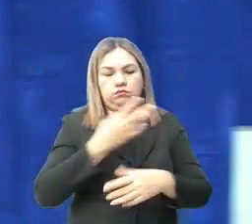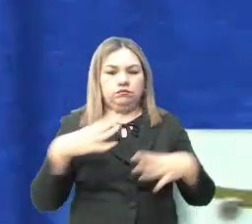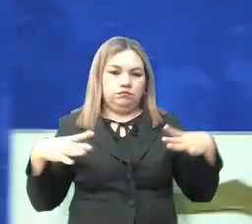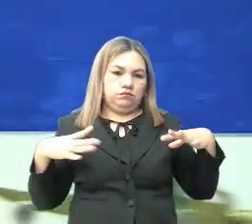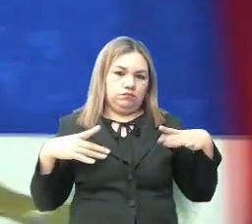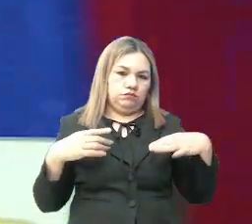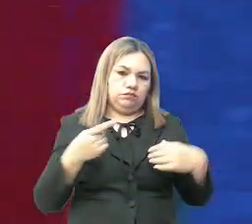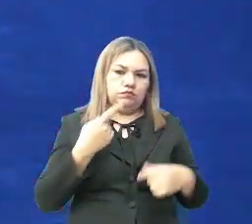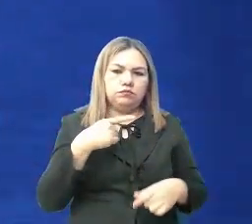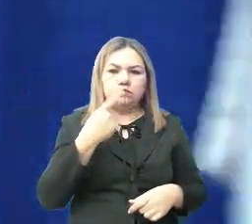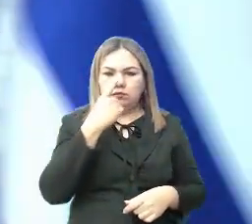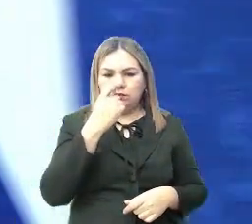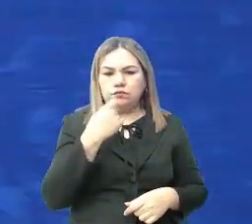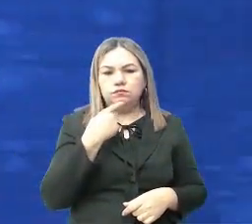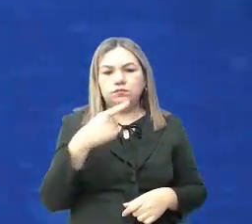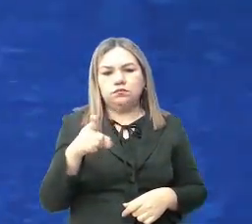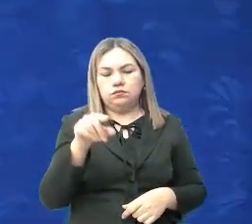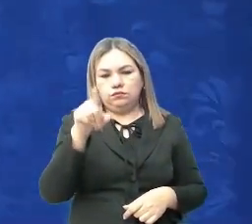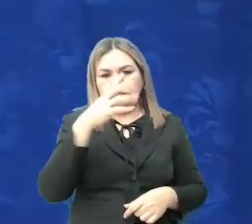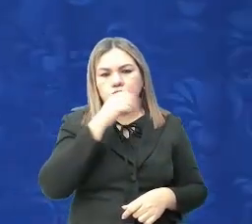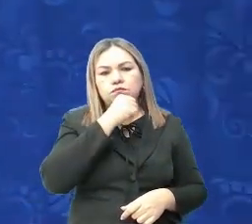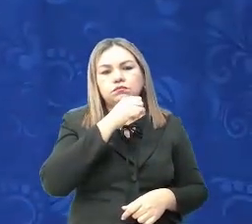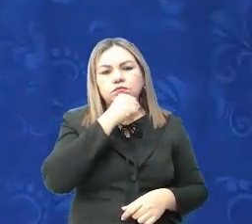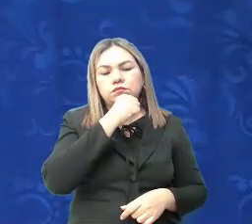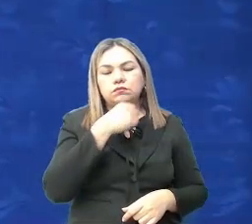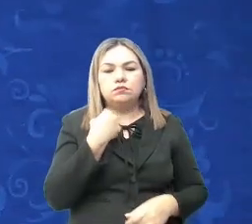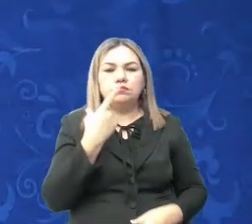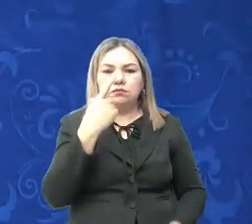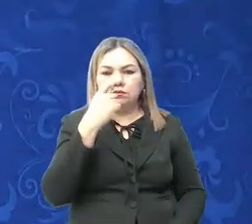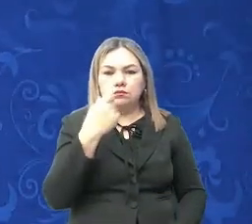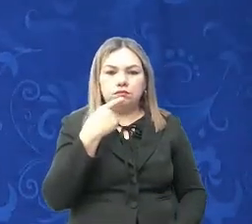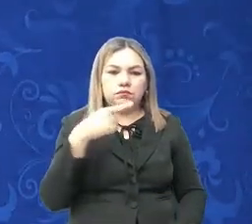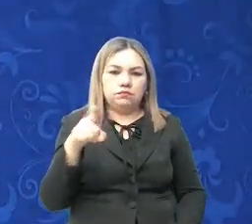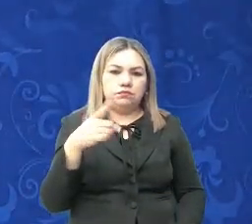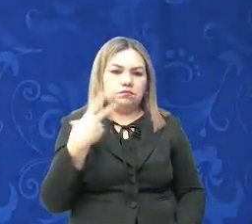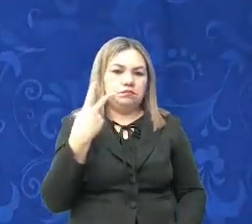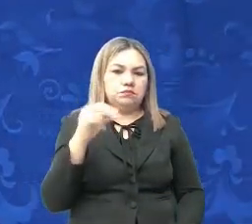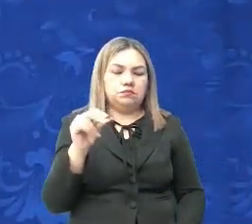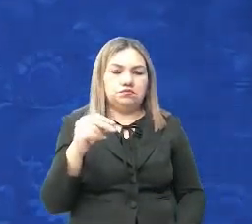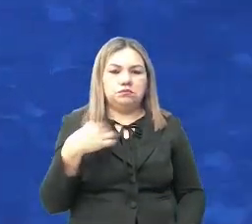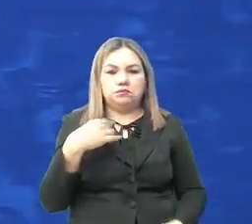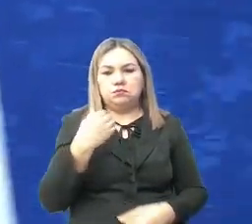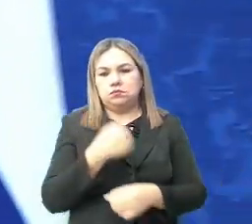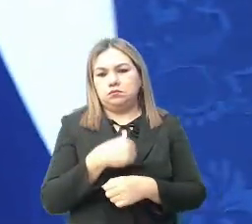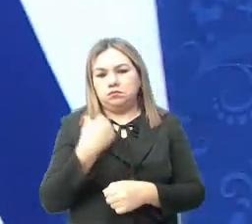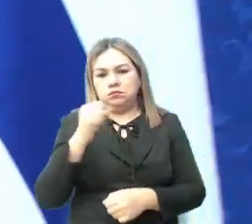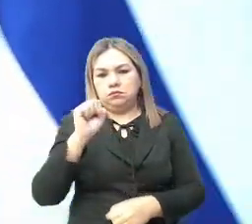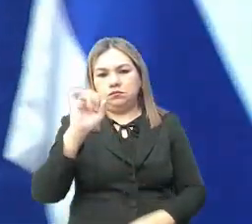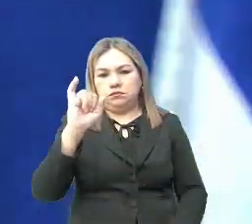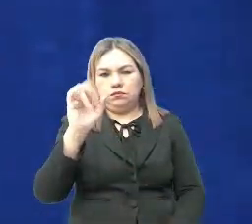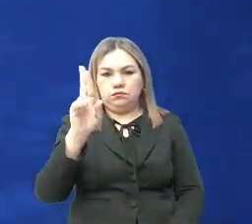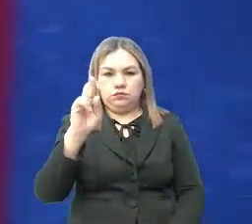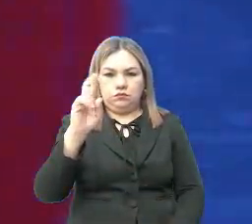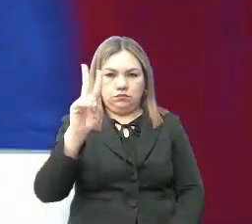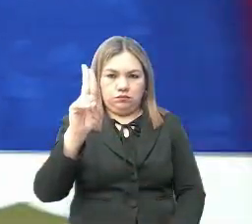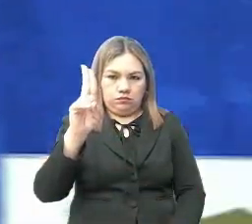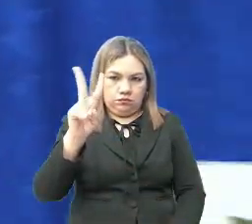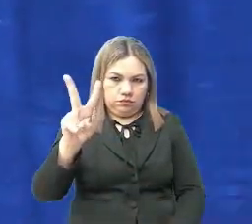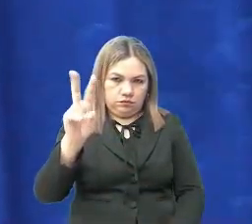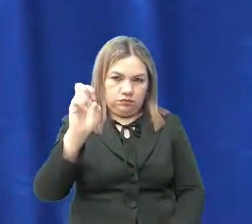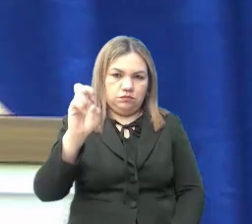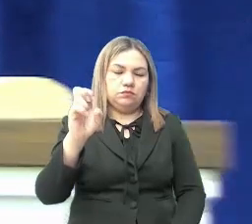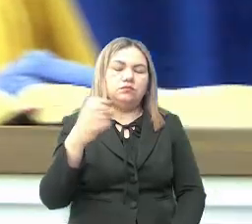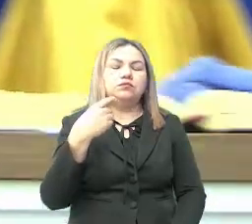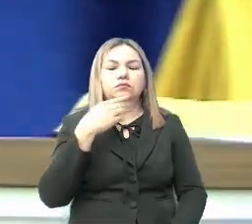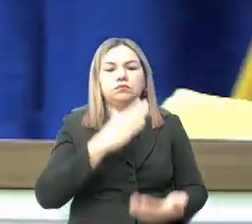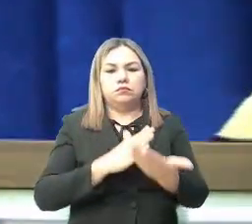inactivity, get out of my life. Who told us that you're old? Who said that you do not, that